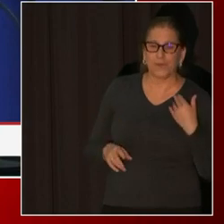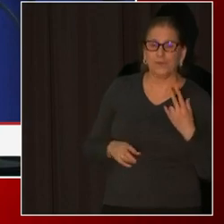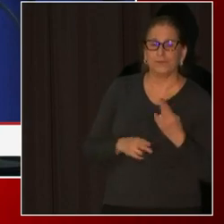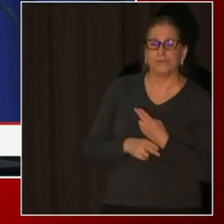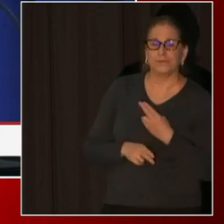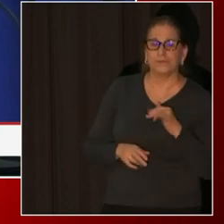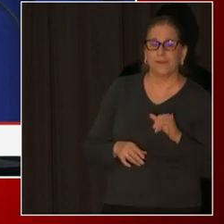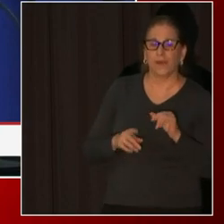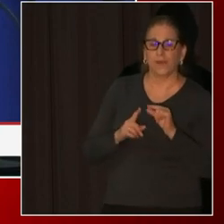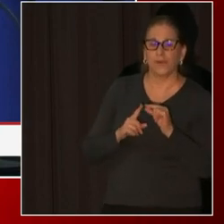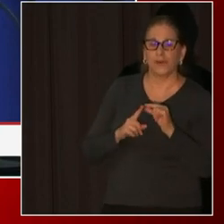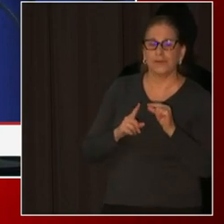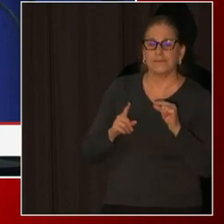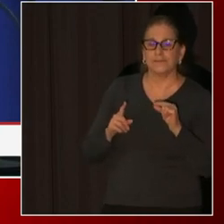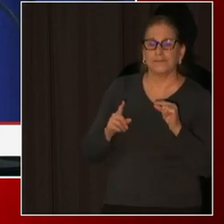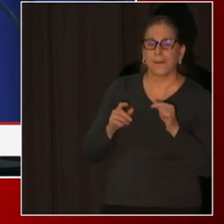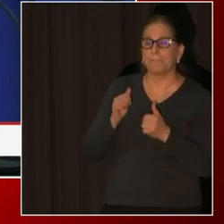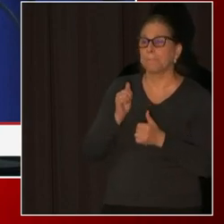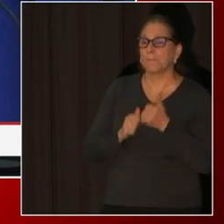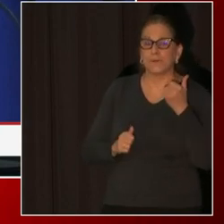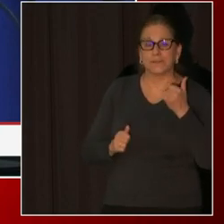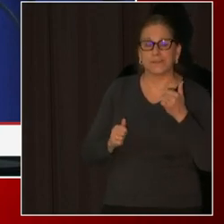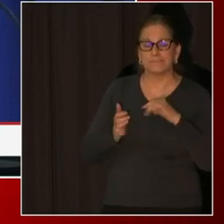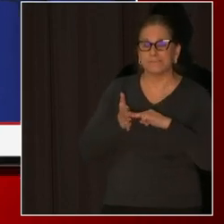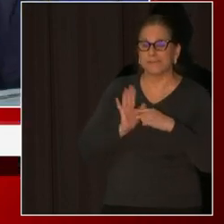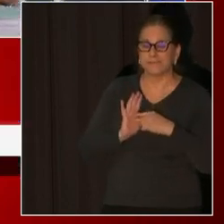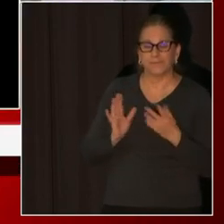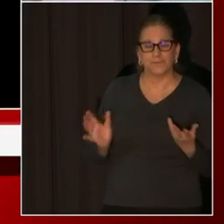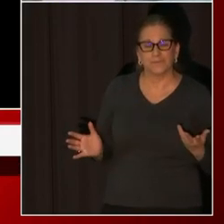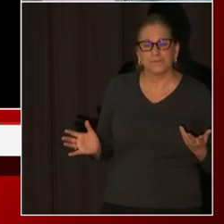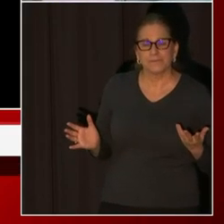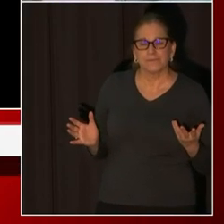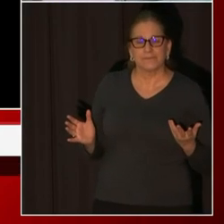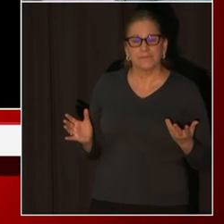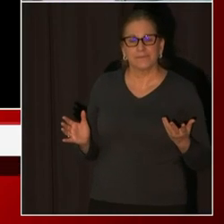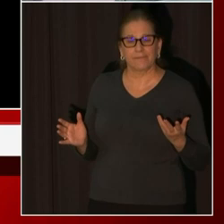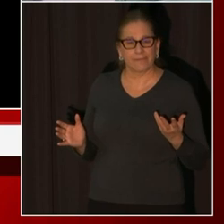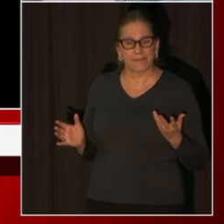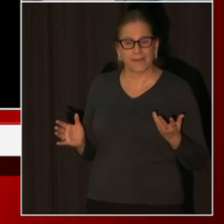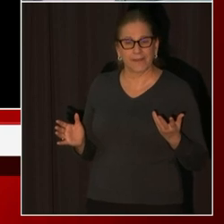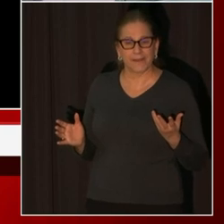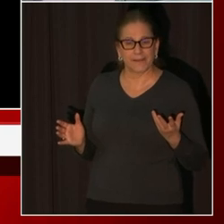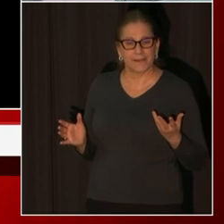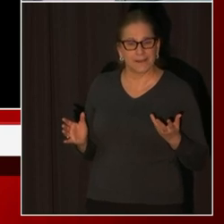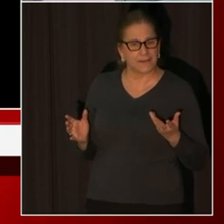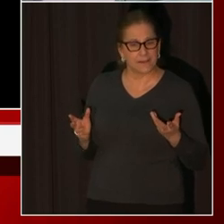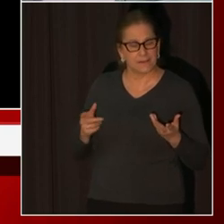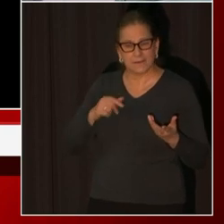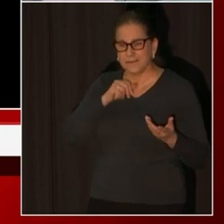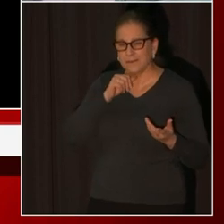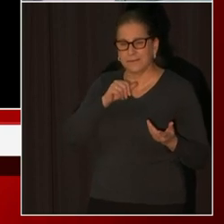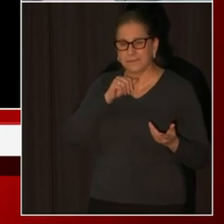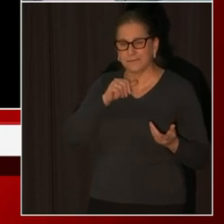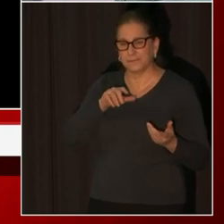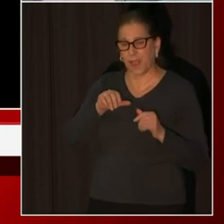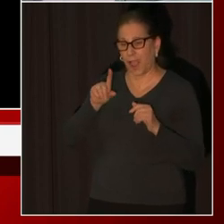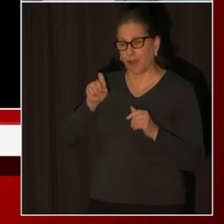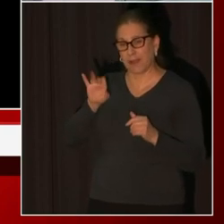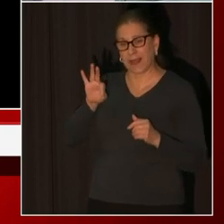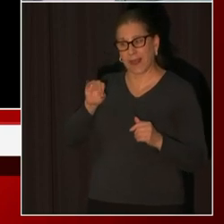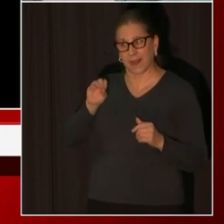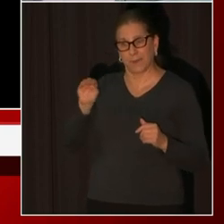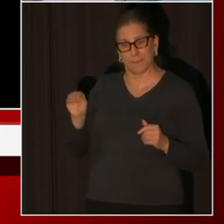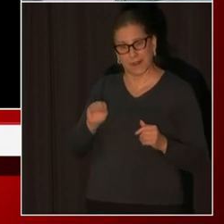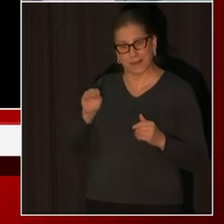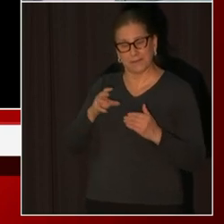there's one other thing that isn't related to the agency budget there. But essentially, the $190 million came from agency budget reductions